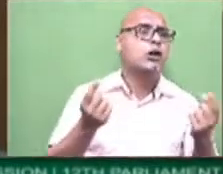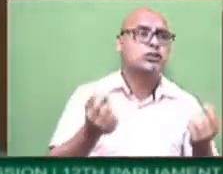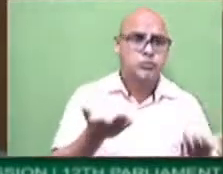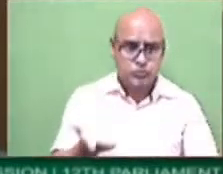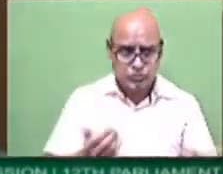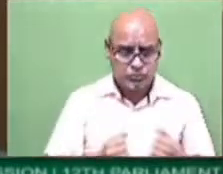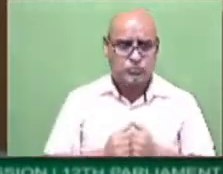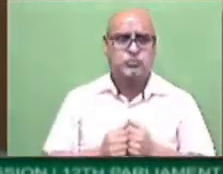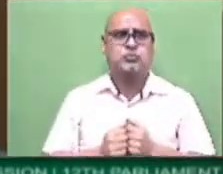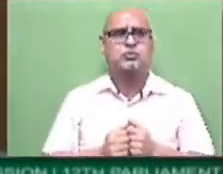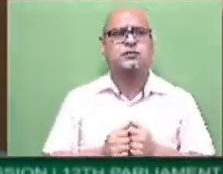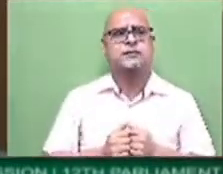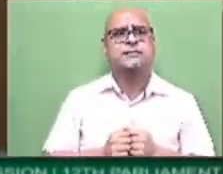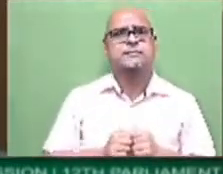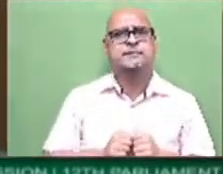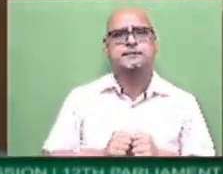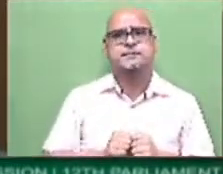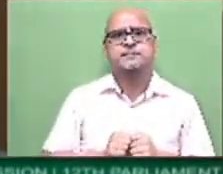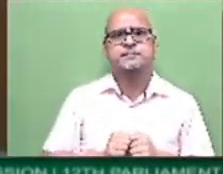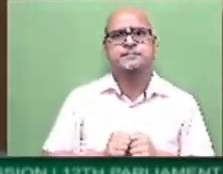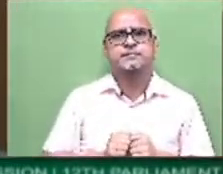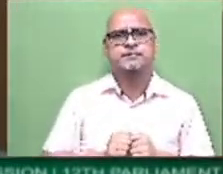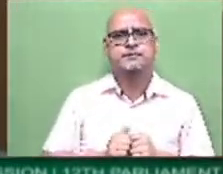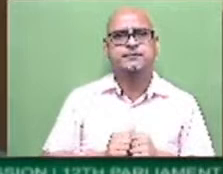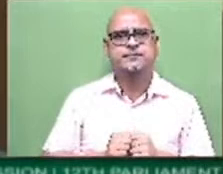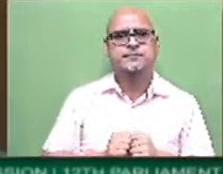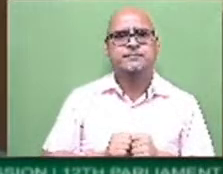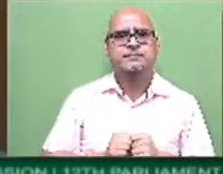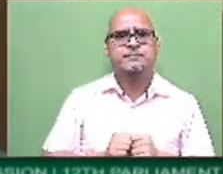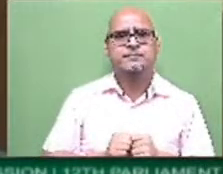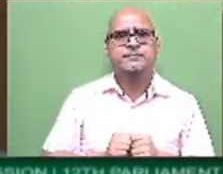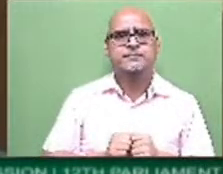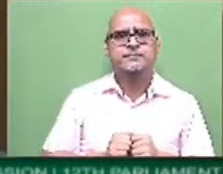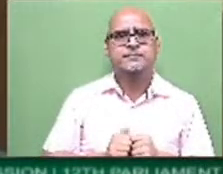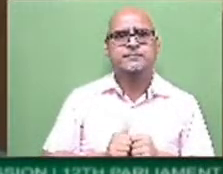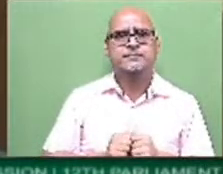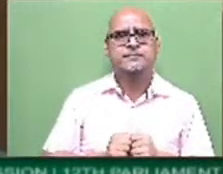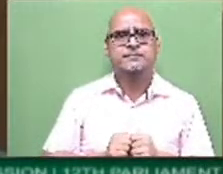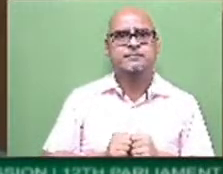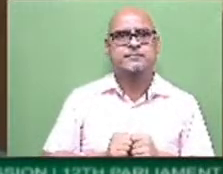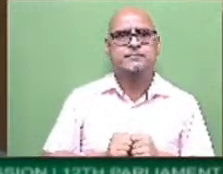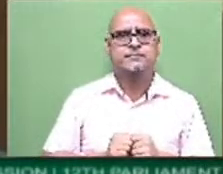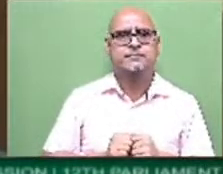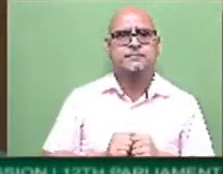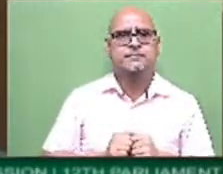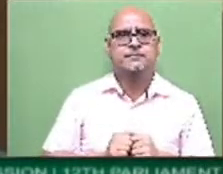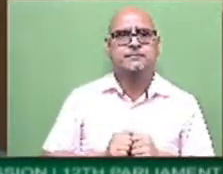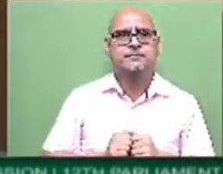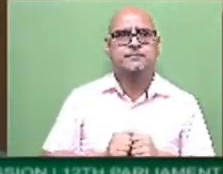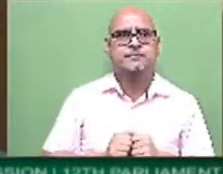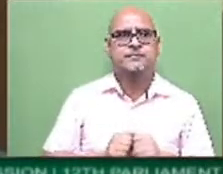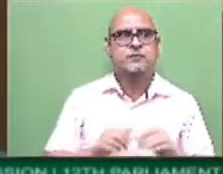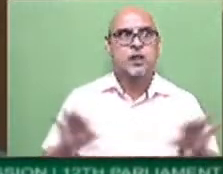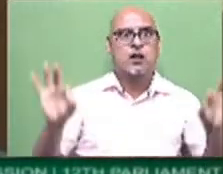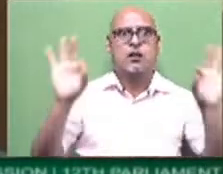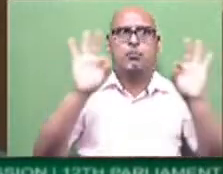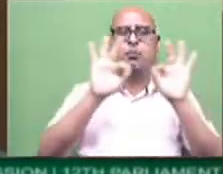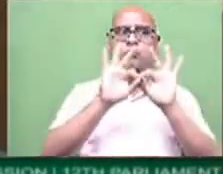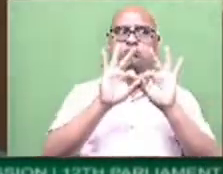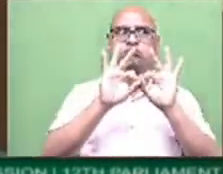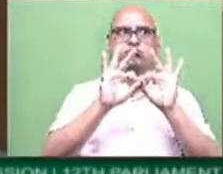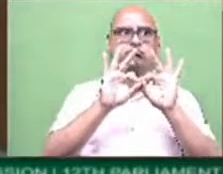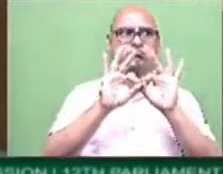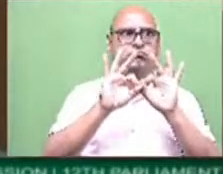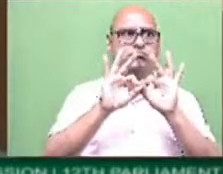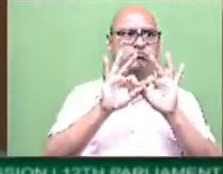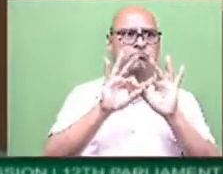And of course, it's very important if you meet someone on the street, if the officer meets somebody on the street who is not wearing a mask, and you want to ticket that person,